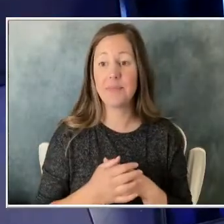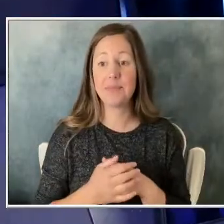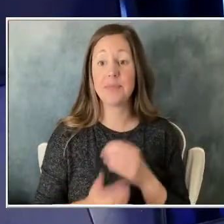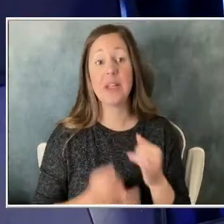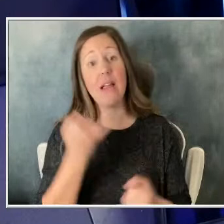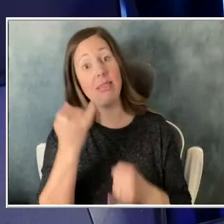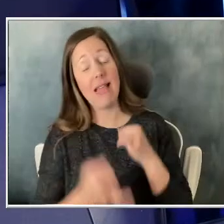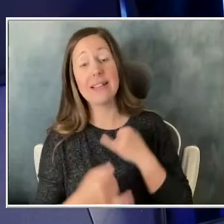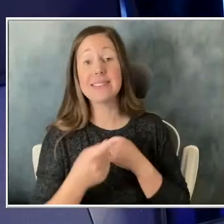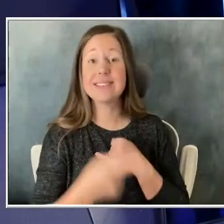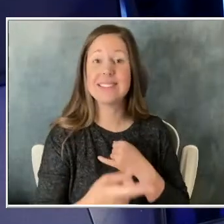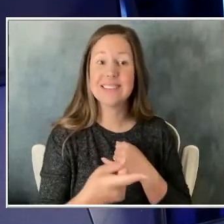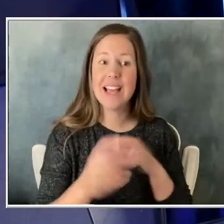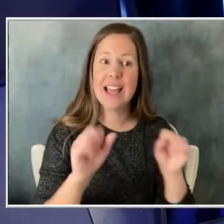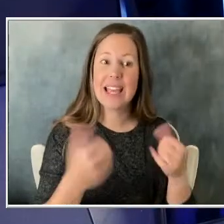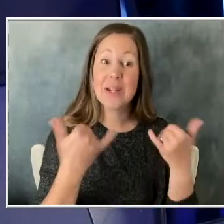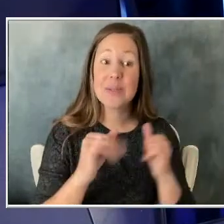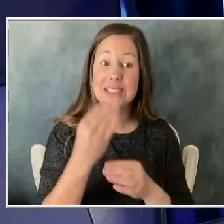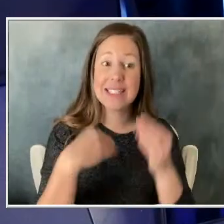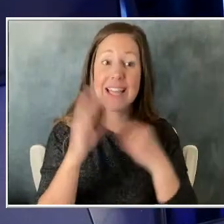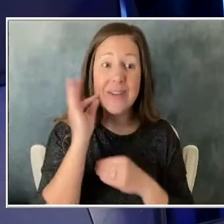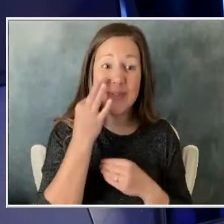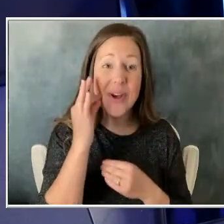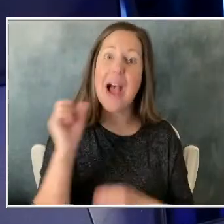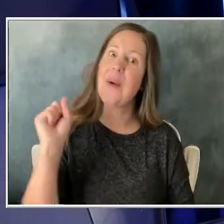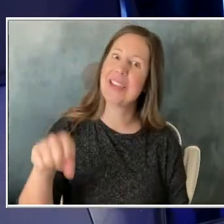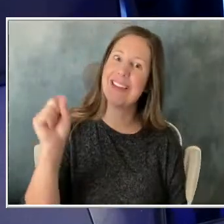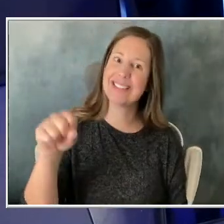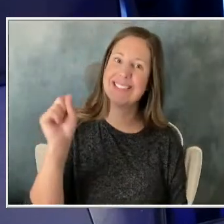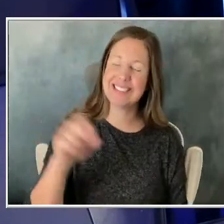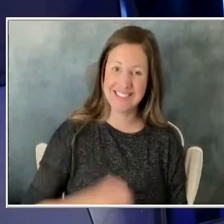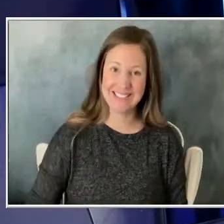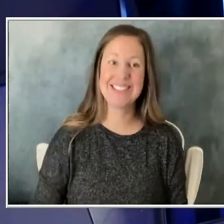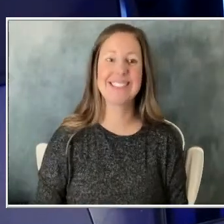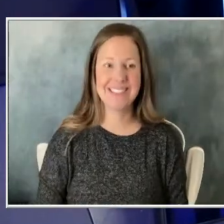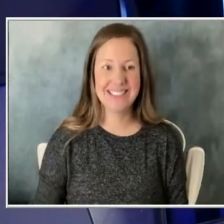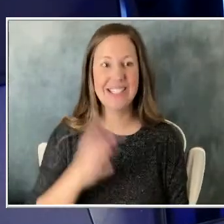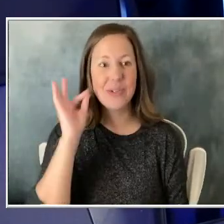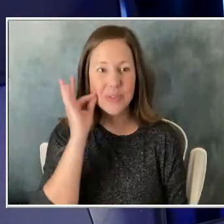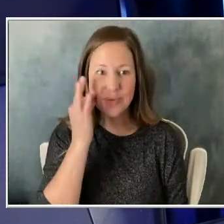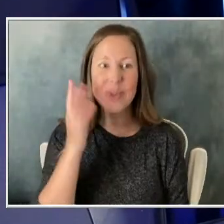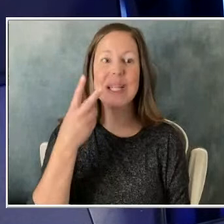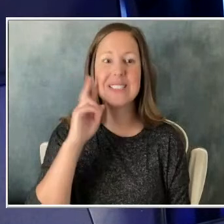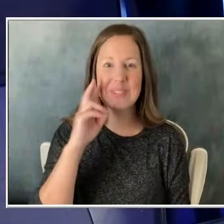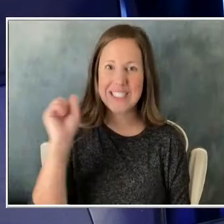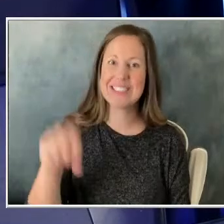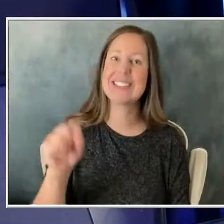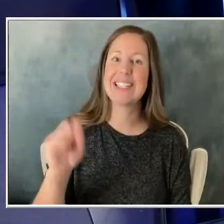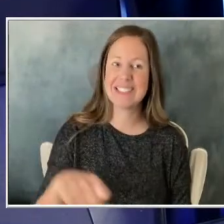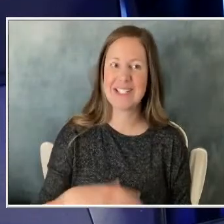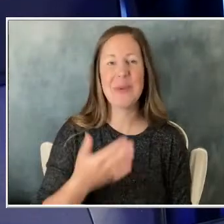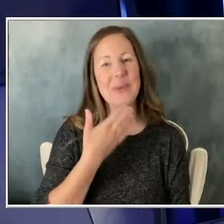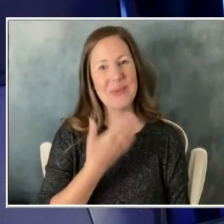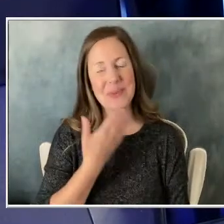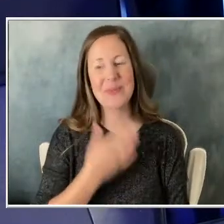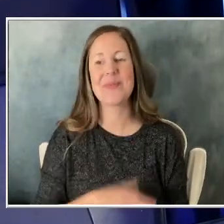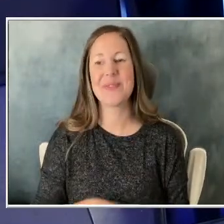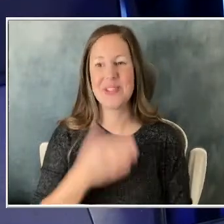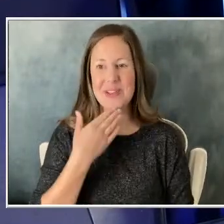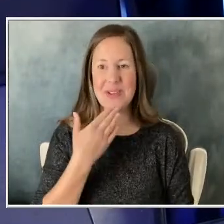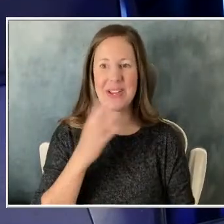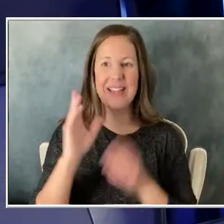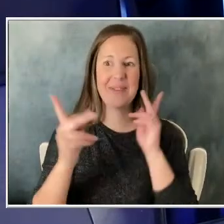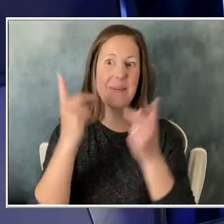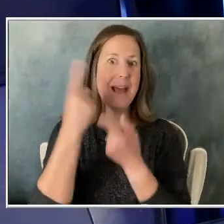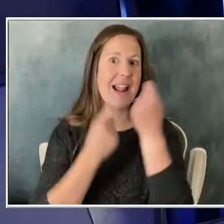you still eat fruit? Yeah, absolutely. Okay. Fruits, veggies. Good. Inquiring minds want to know. All right, let's